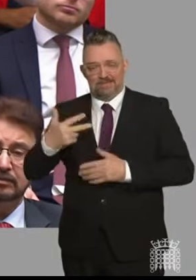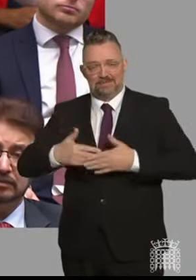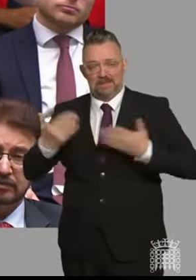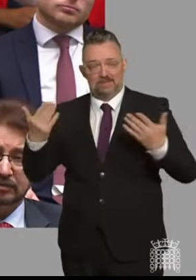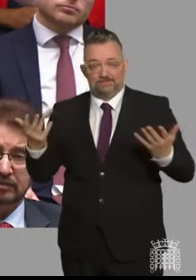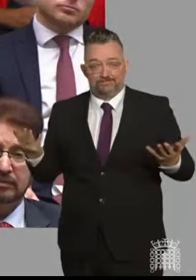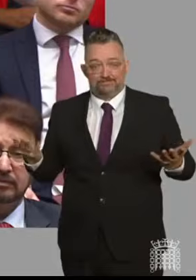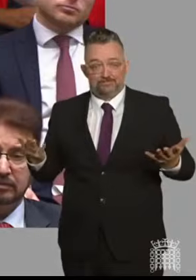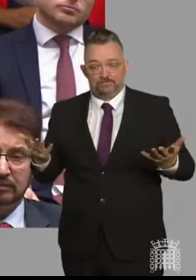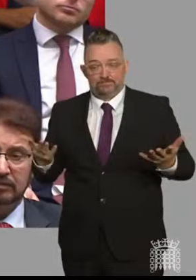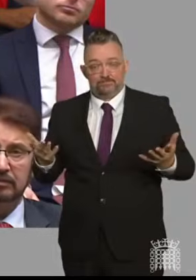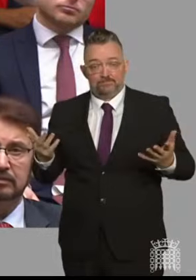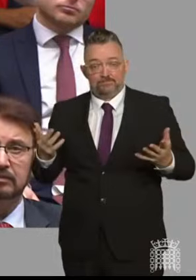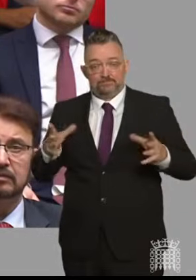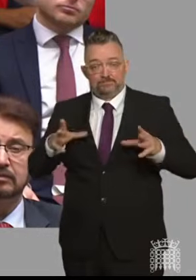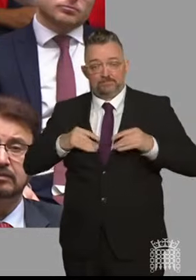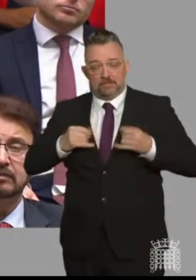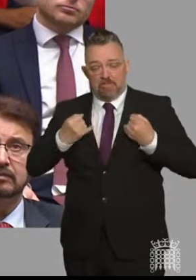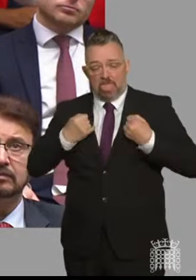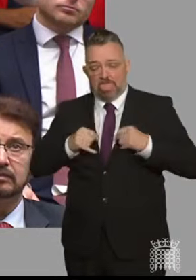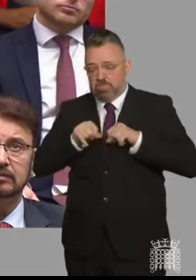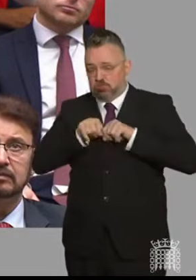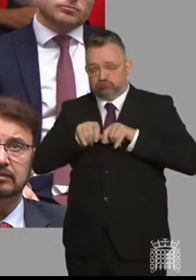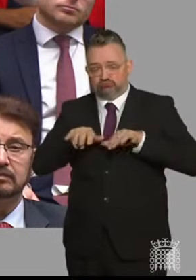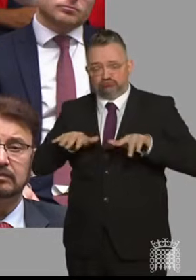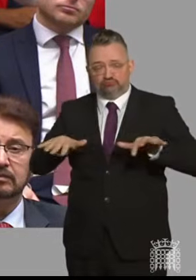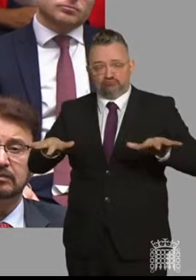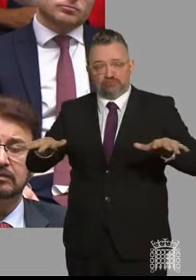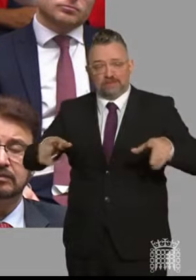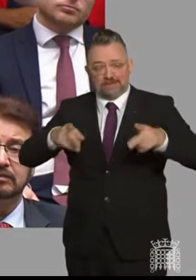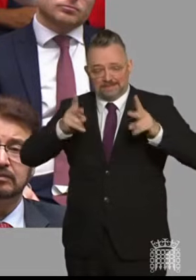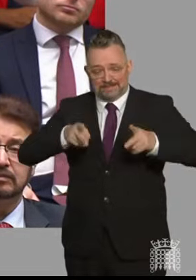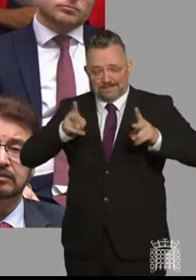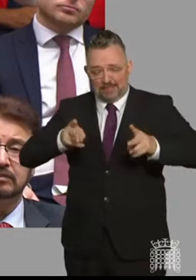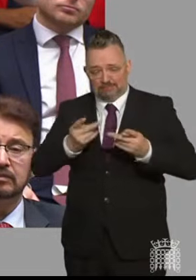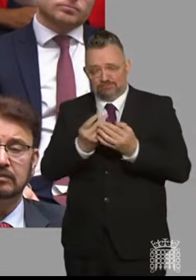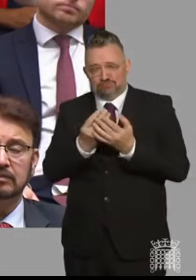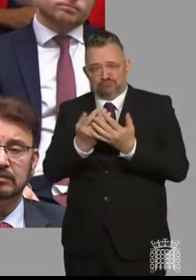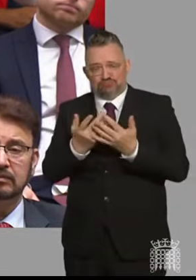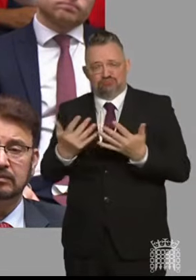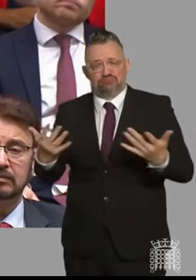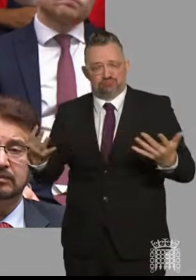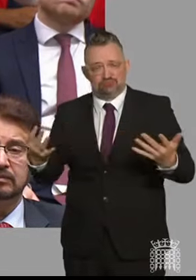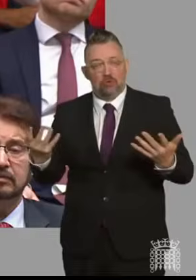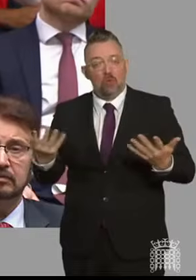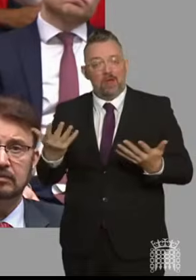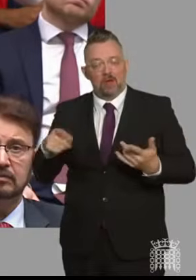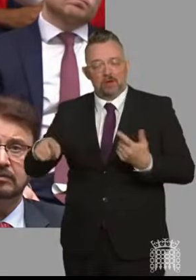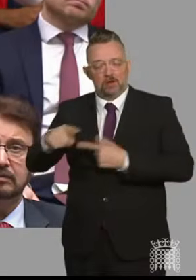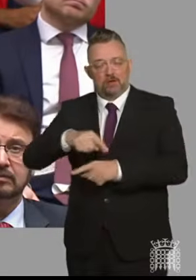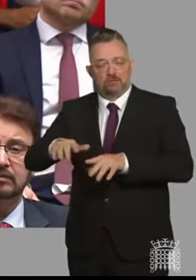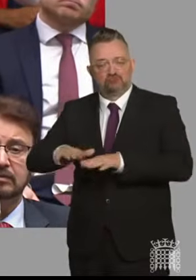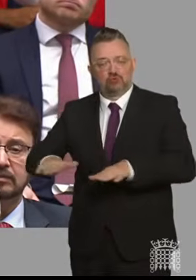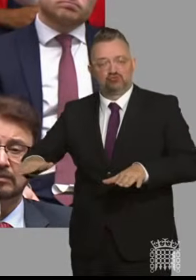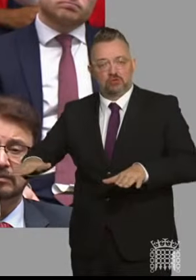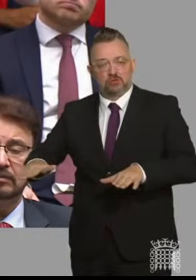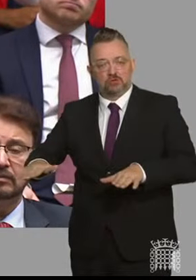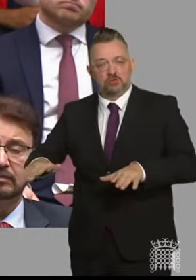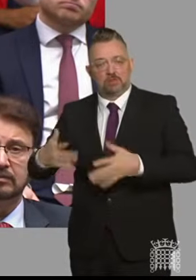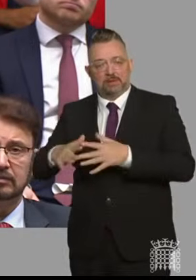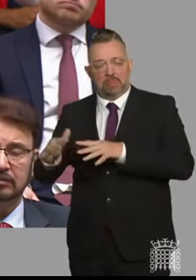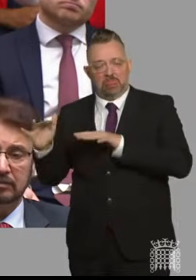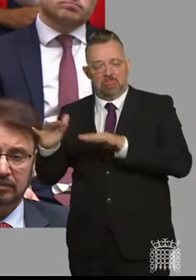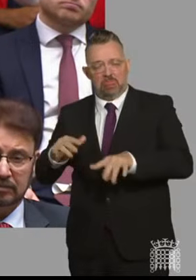death toll is rising, not least amongst children, victims of these atrocities. It is evident that the Prime